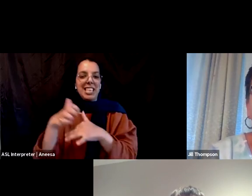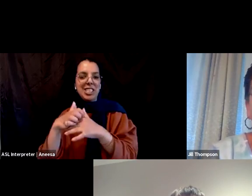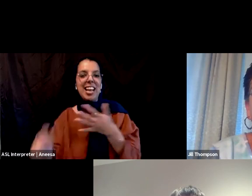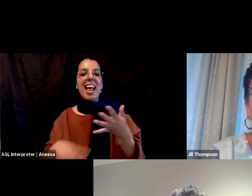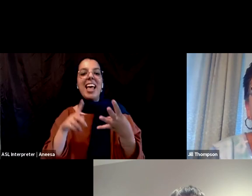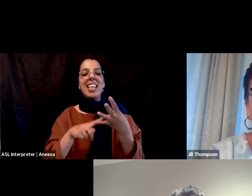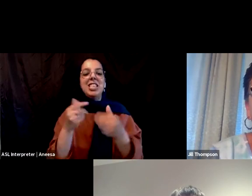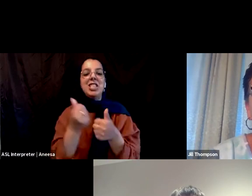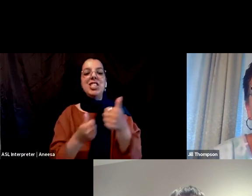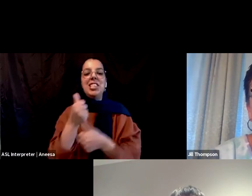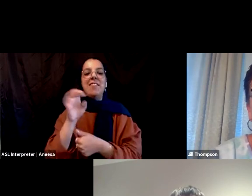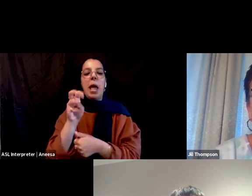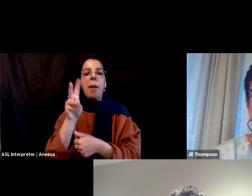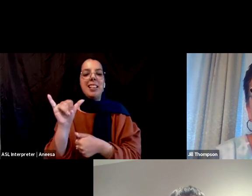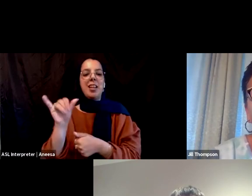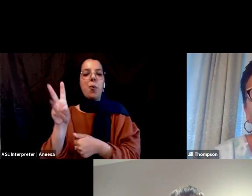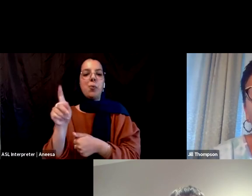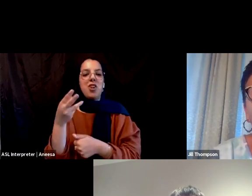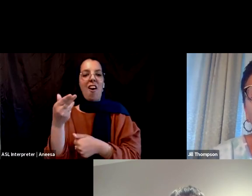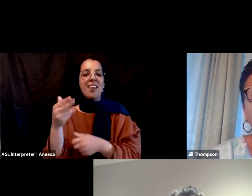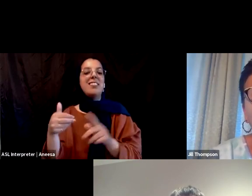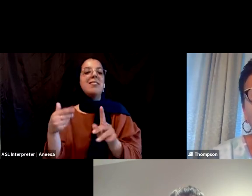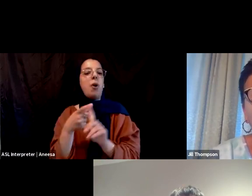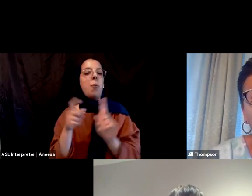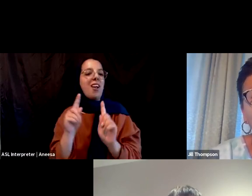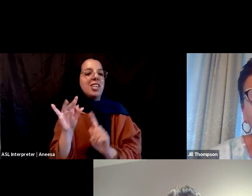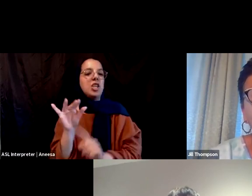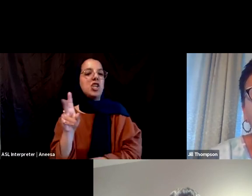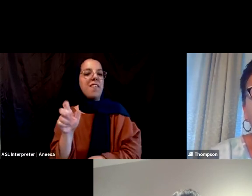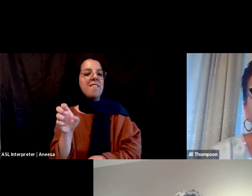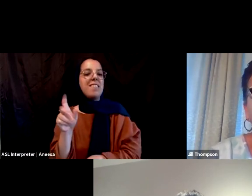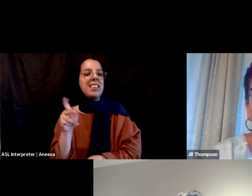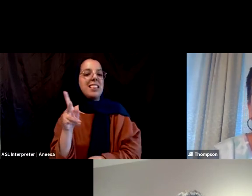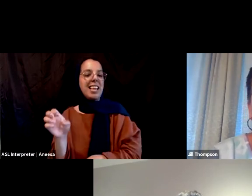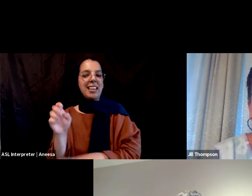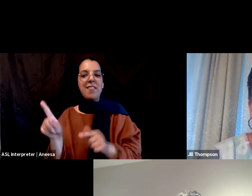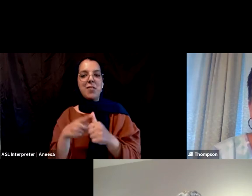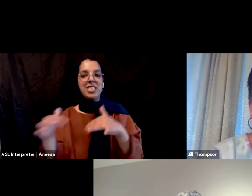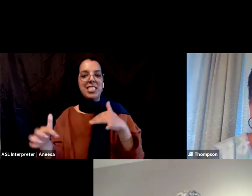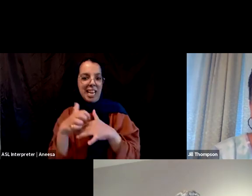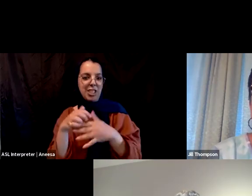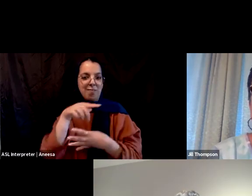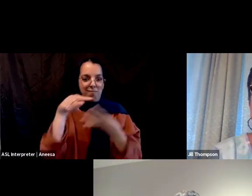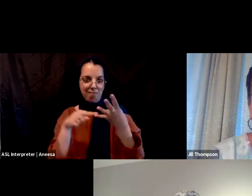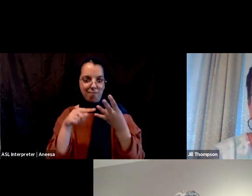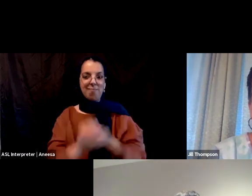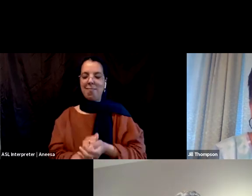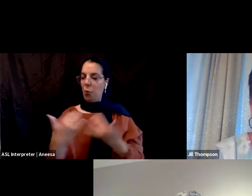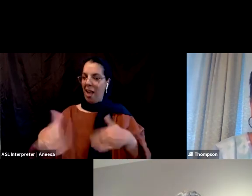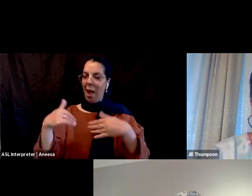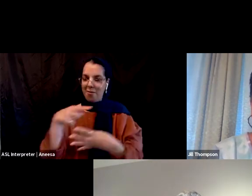quite a lineup. So without taking any more time away from our guests, we will start an opening talk by Chief